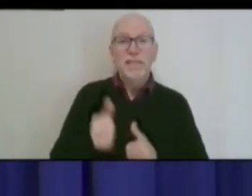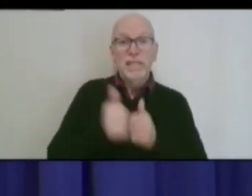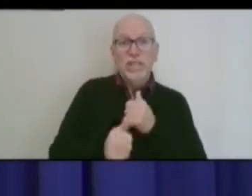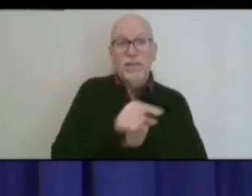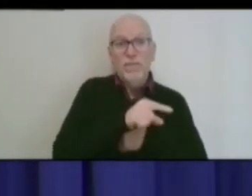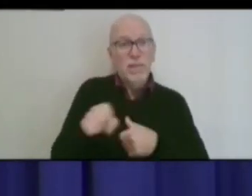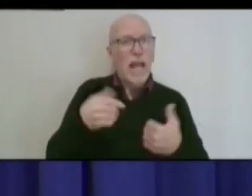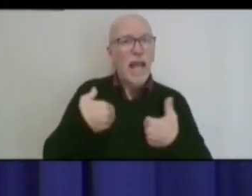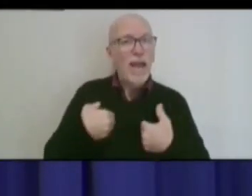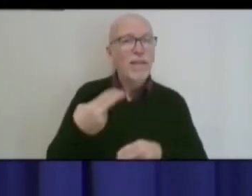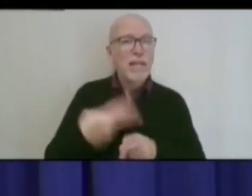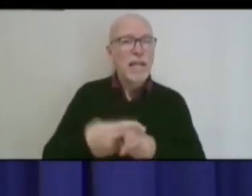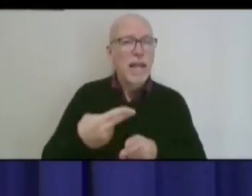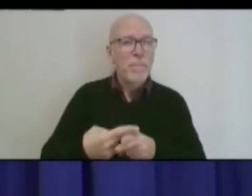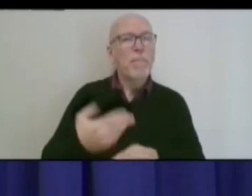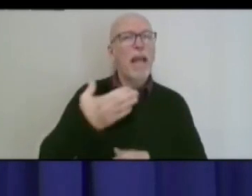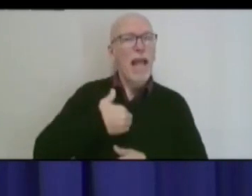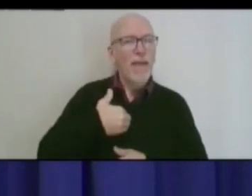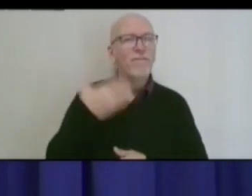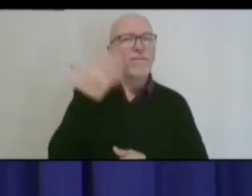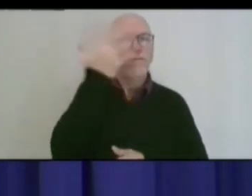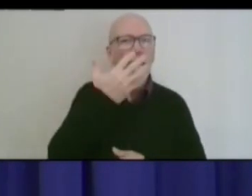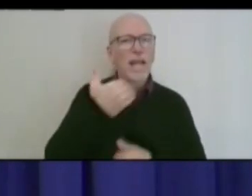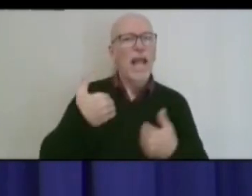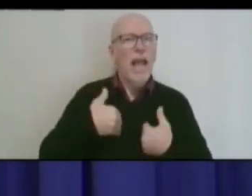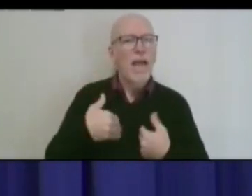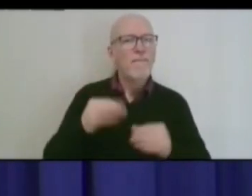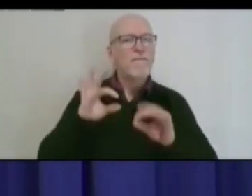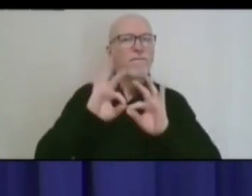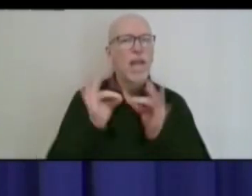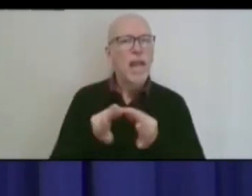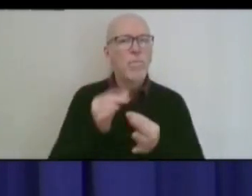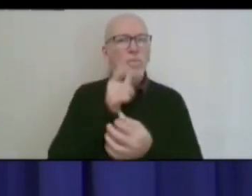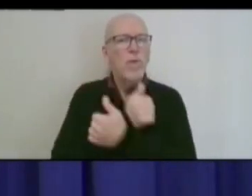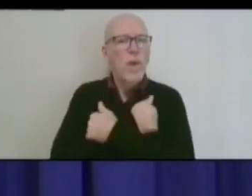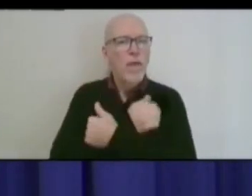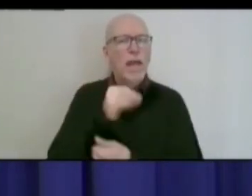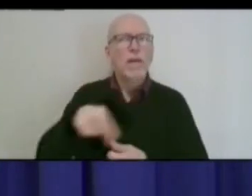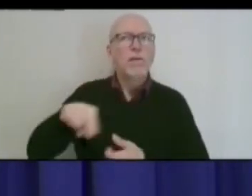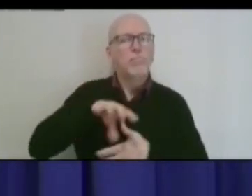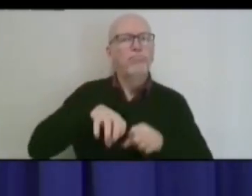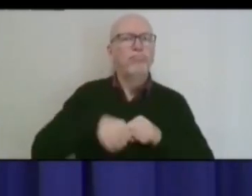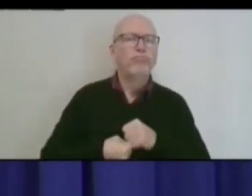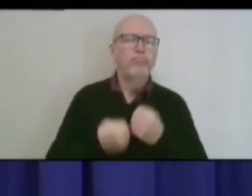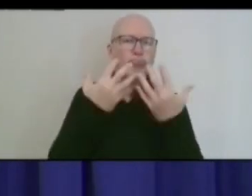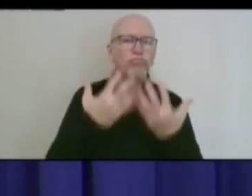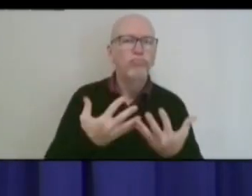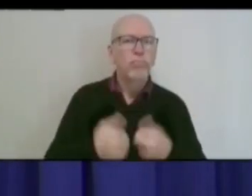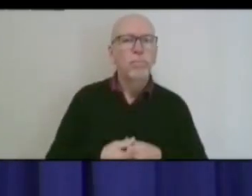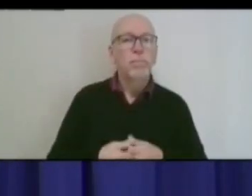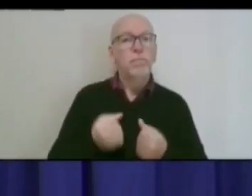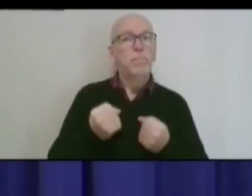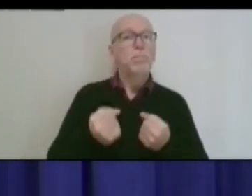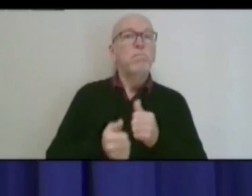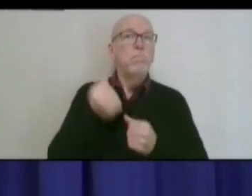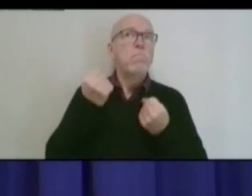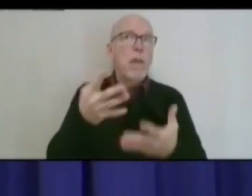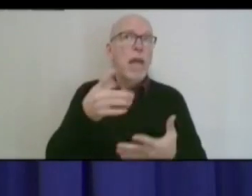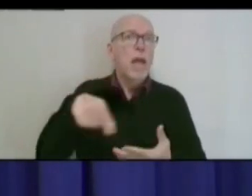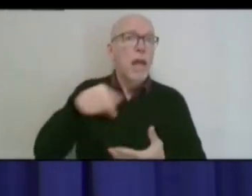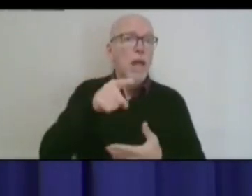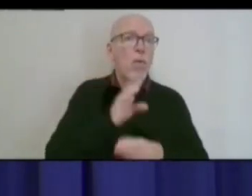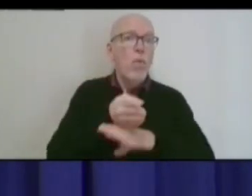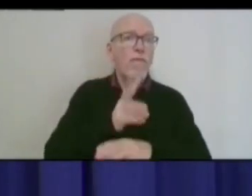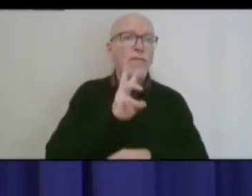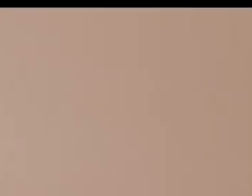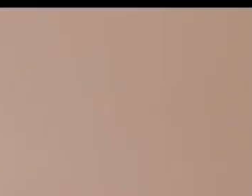name, a face, a family who loves them and is grieving. Many of them are Hoosiers over the age of 60, but no